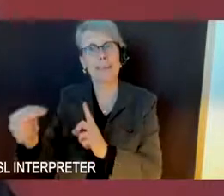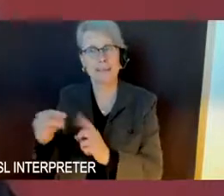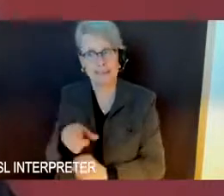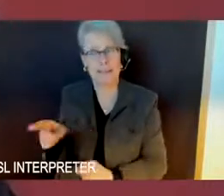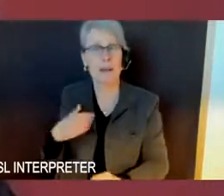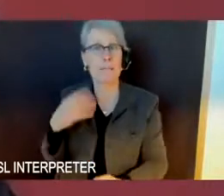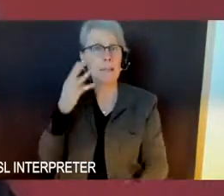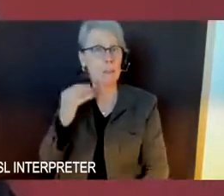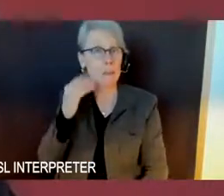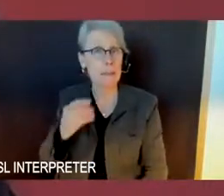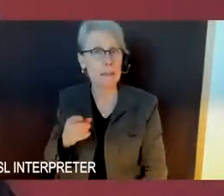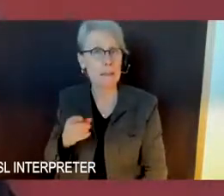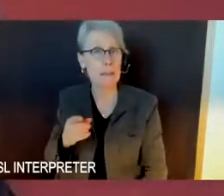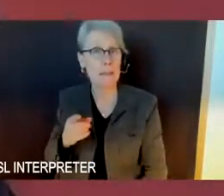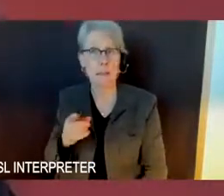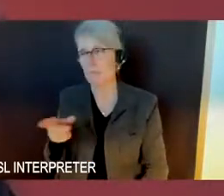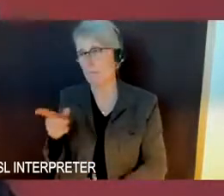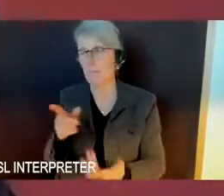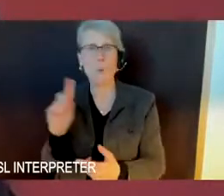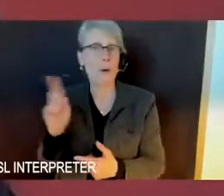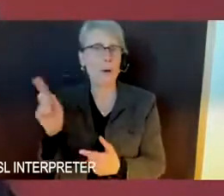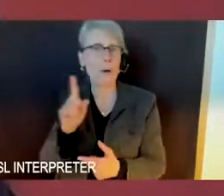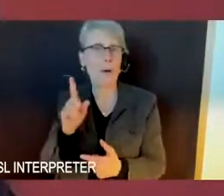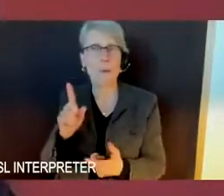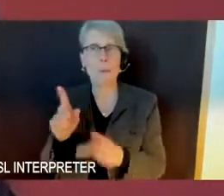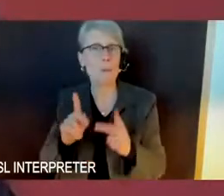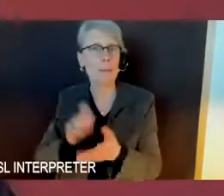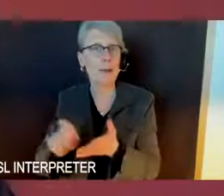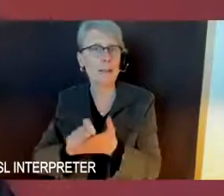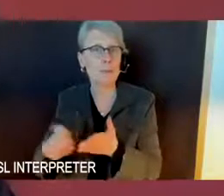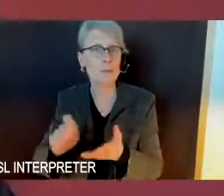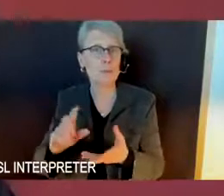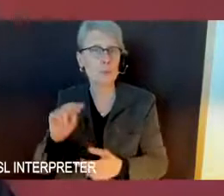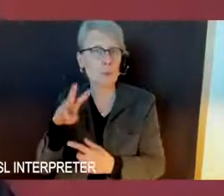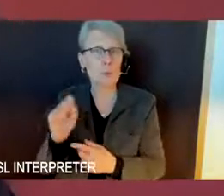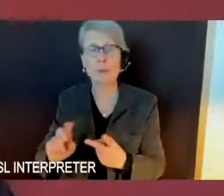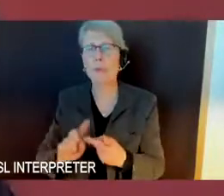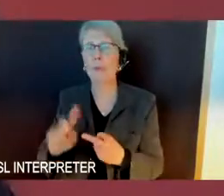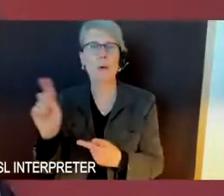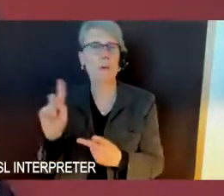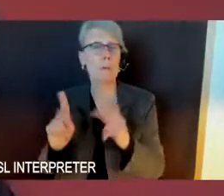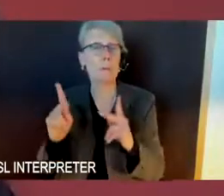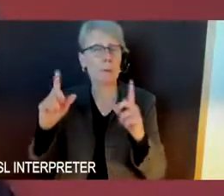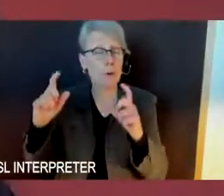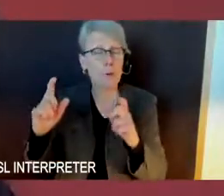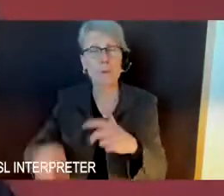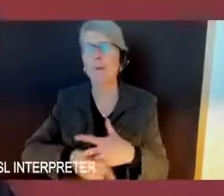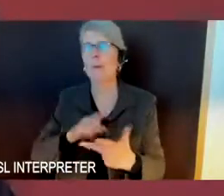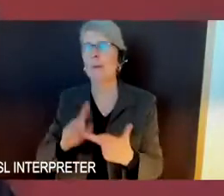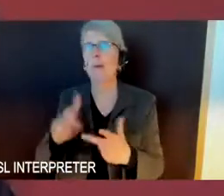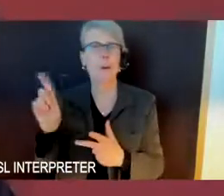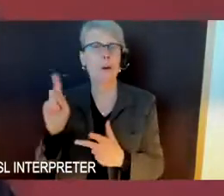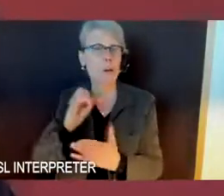voices that come from lived experience? Where are the journalists? Where are the photographers? Where are